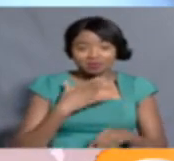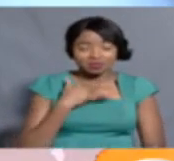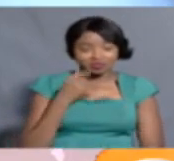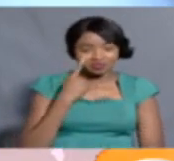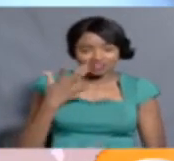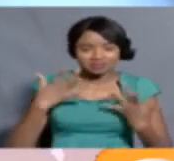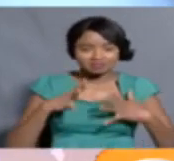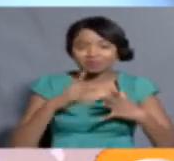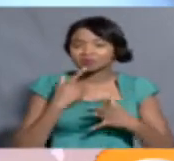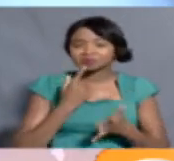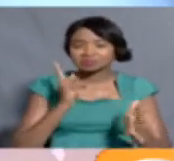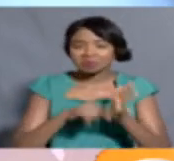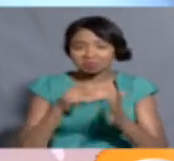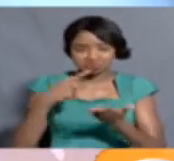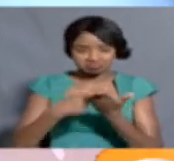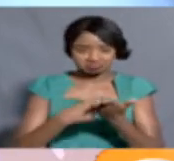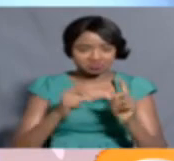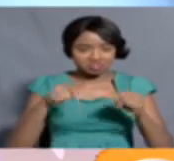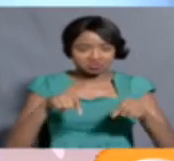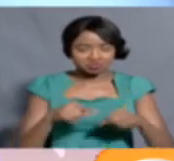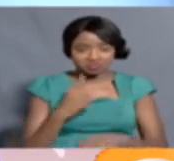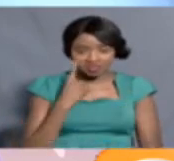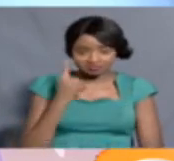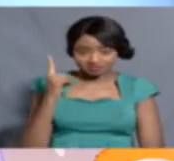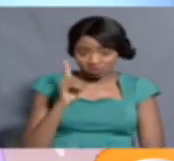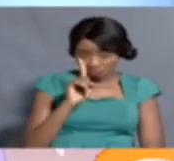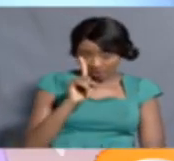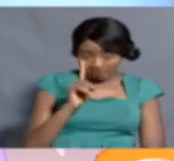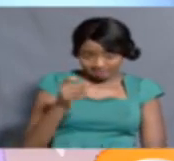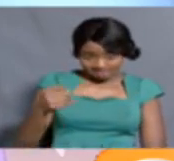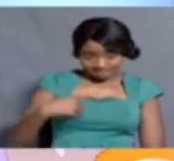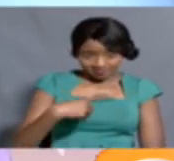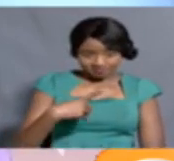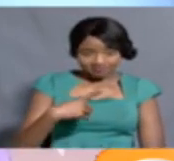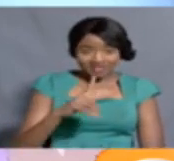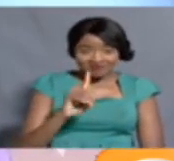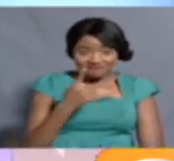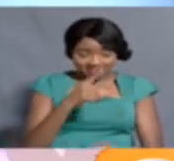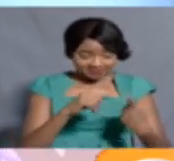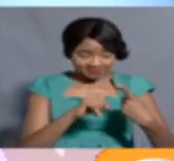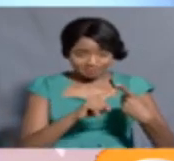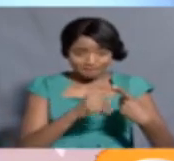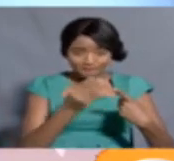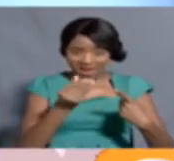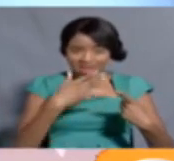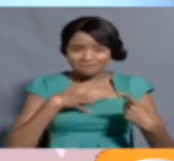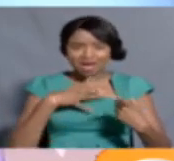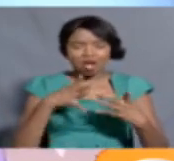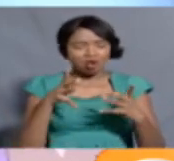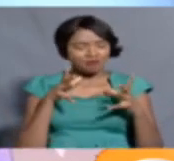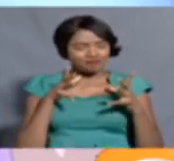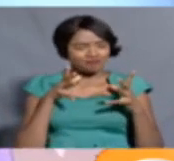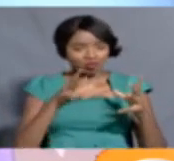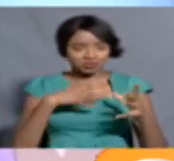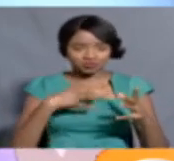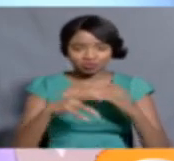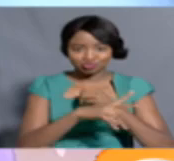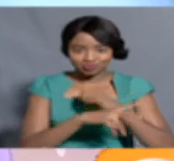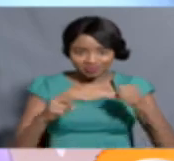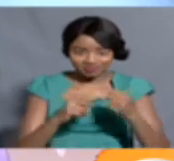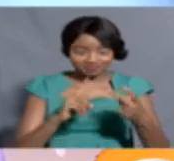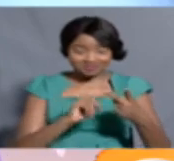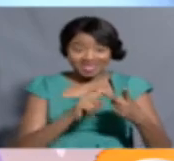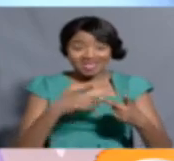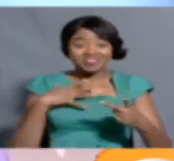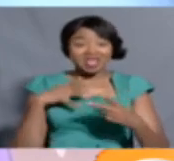saying about the topics we've been discussing. Yeah. Mwalimu Kahato is saying, first they take my money by force. He put force in caps. Then subject me to betting,